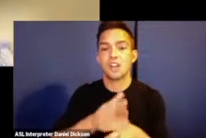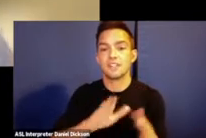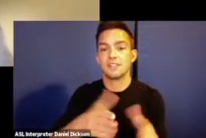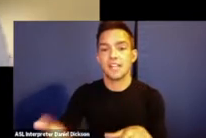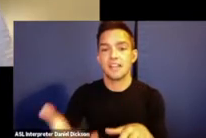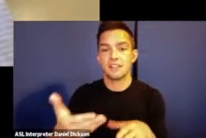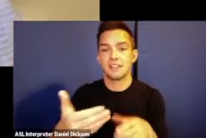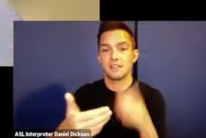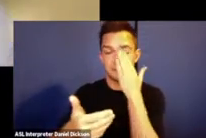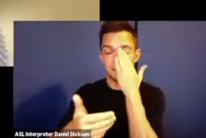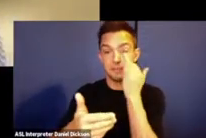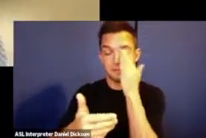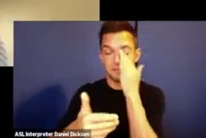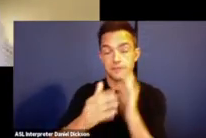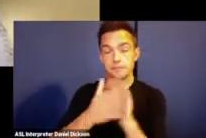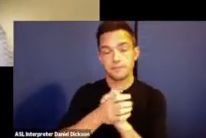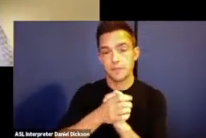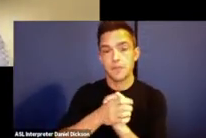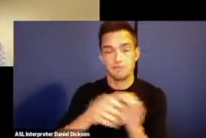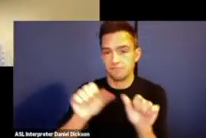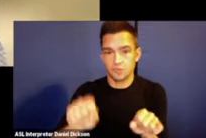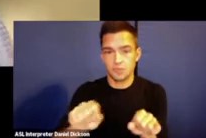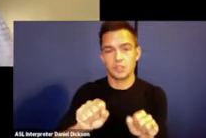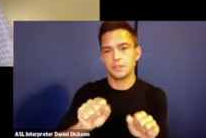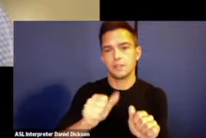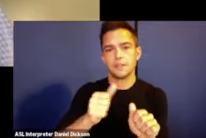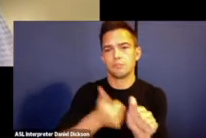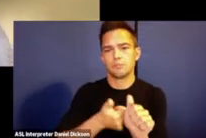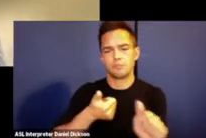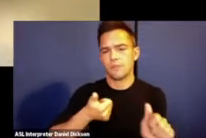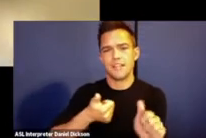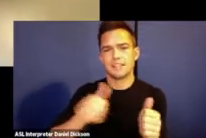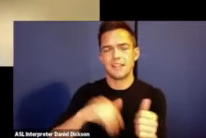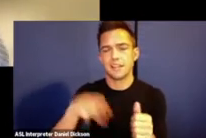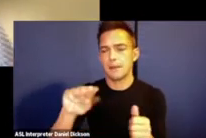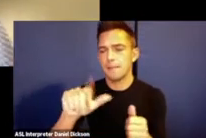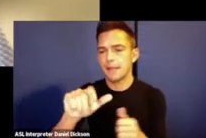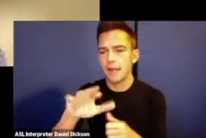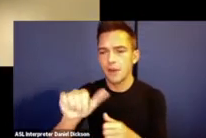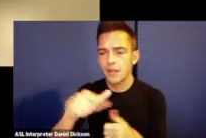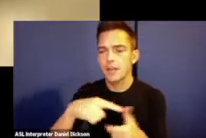health are eminently preventable. Diarrheal diseases, malaria,